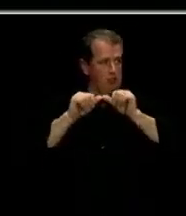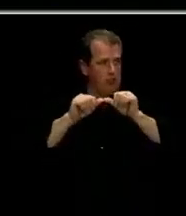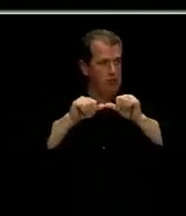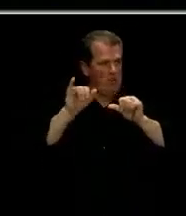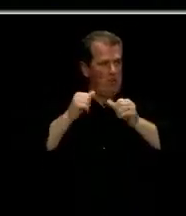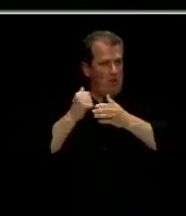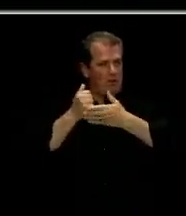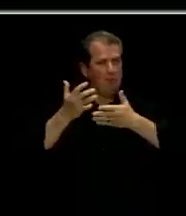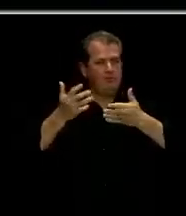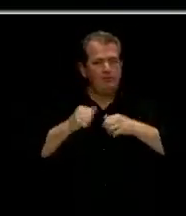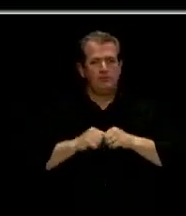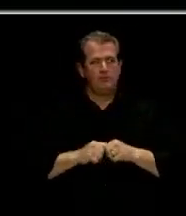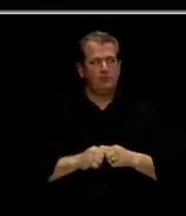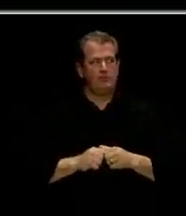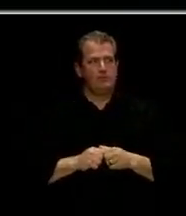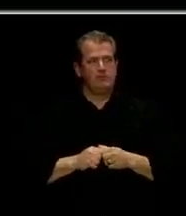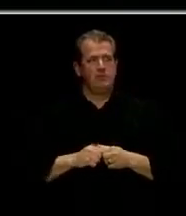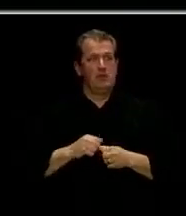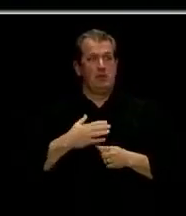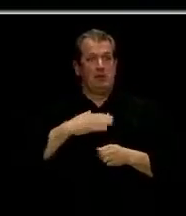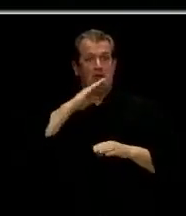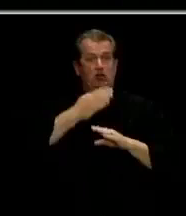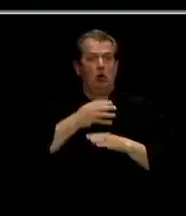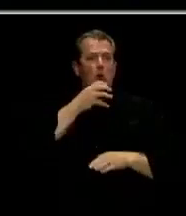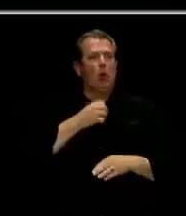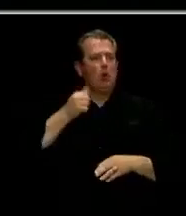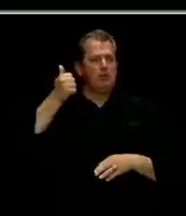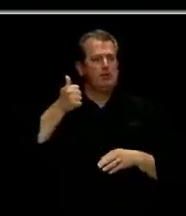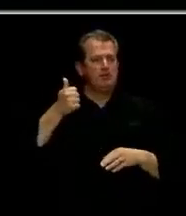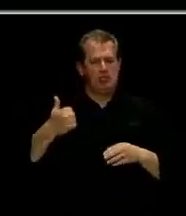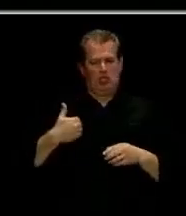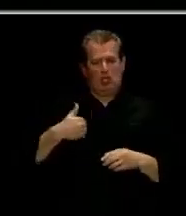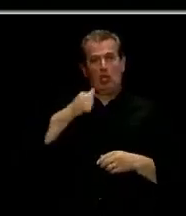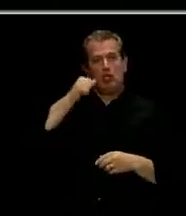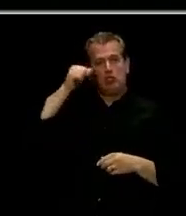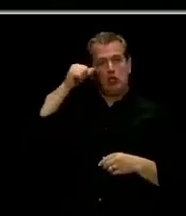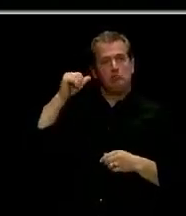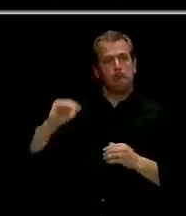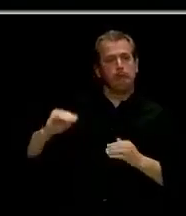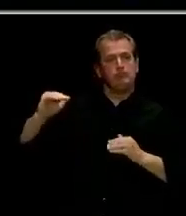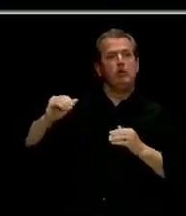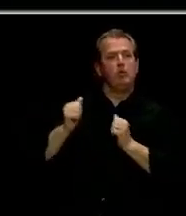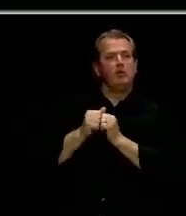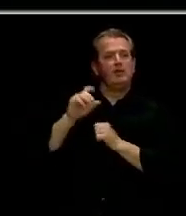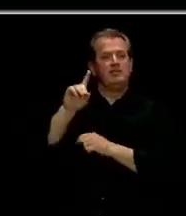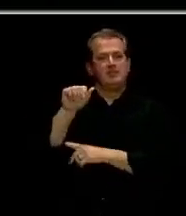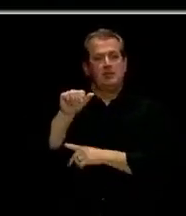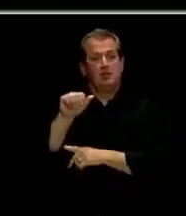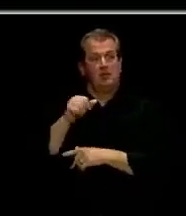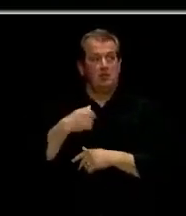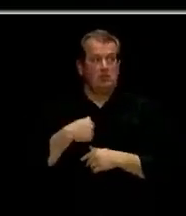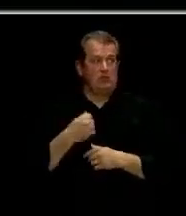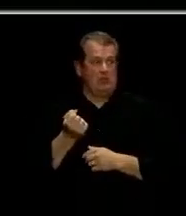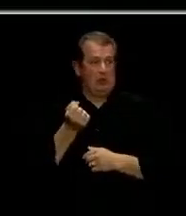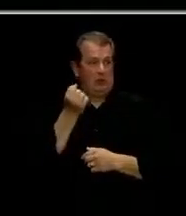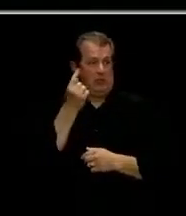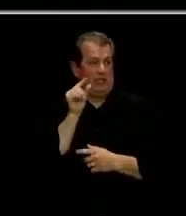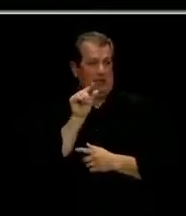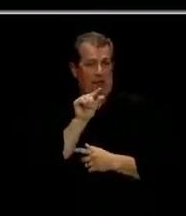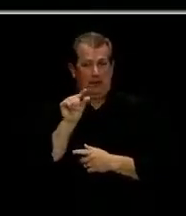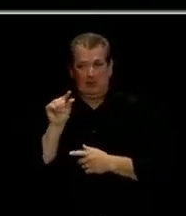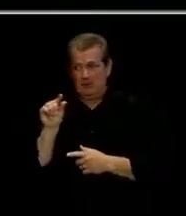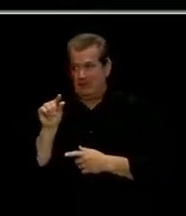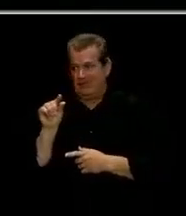persistence. My oldest daughter is also a young adult with a disability, so I understand, at least in some small way,